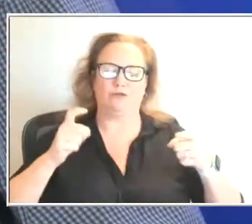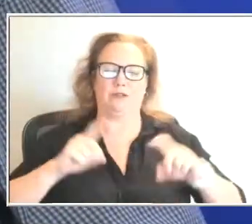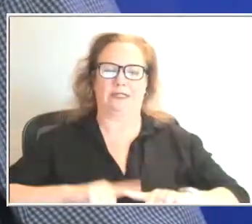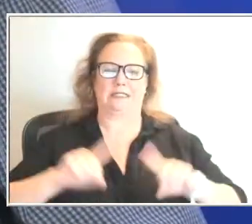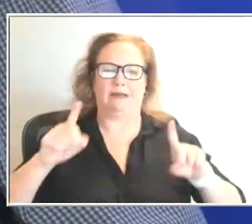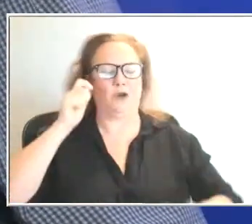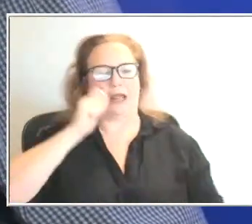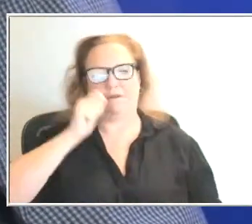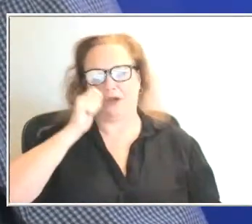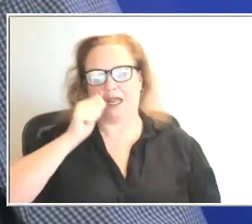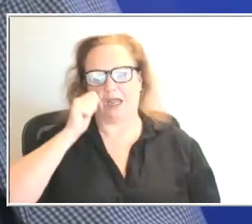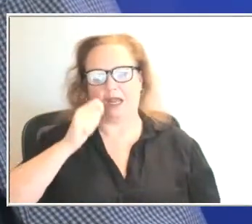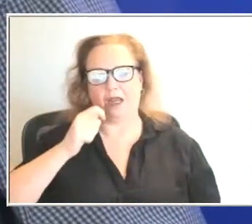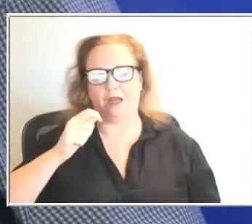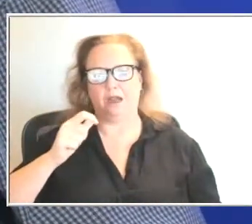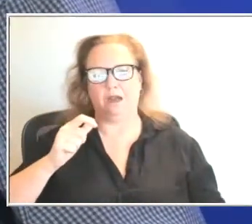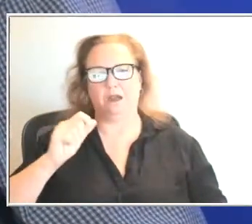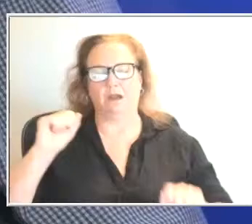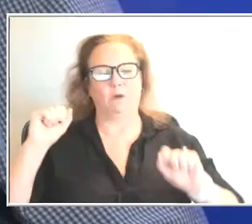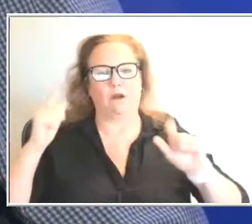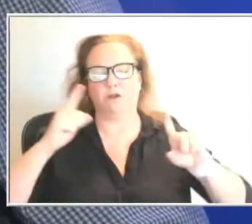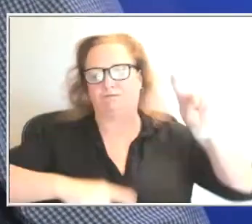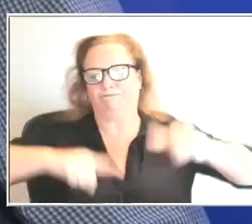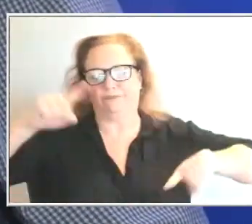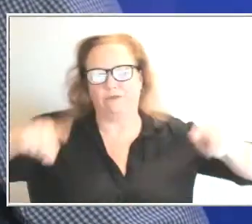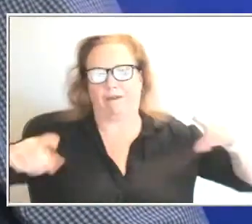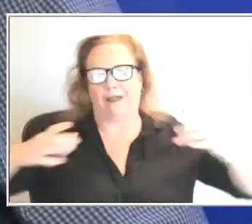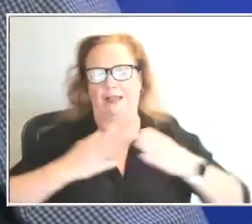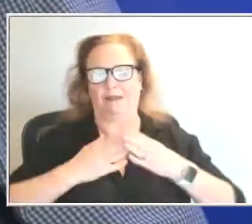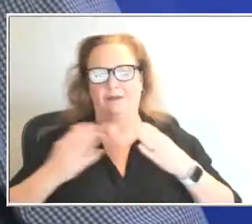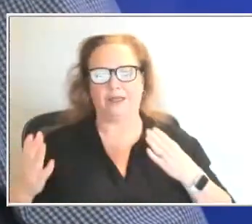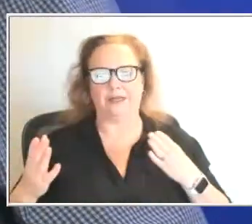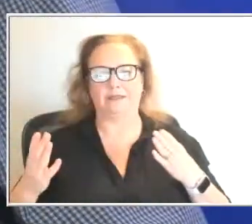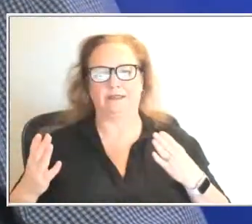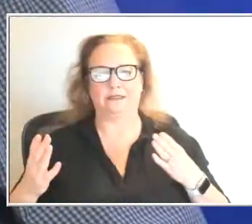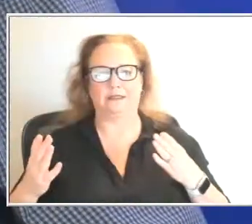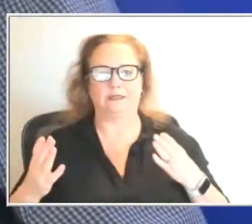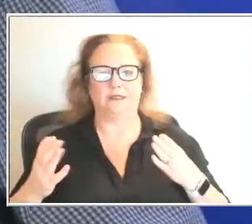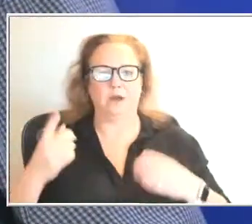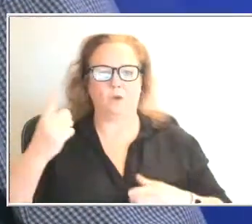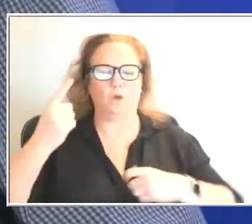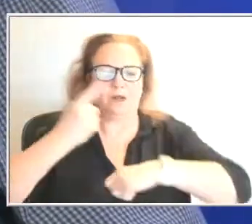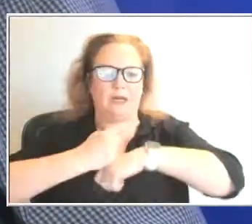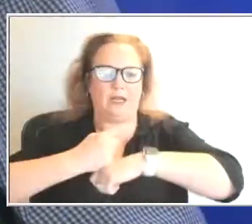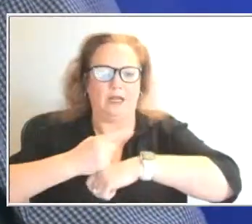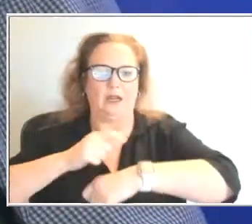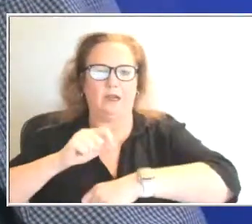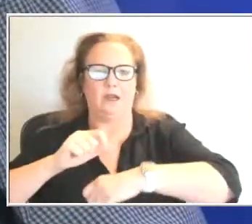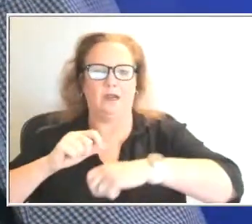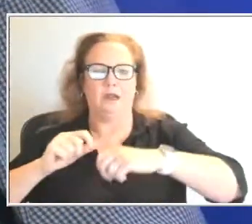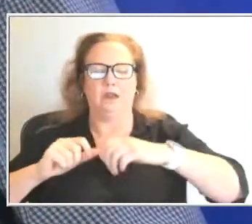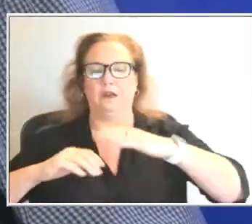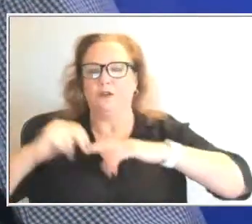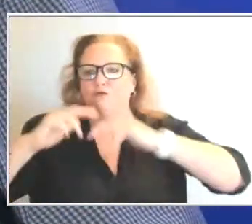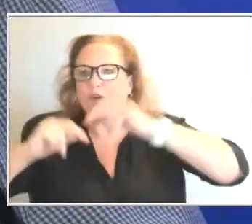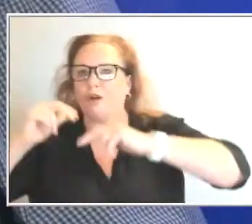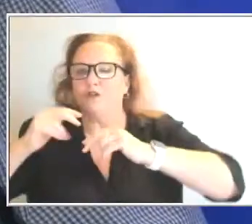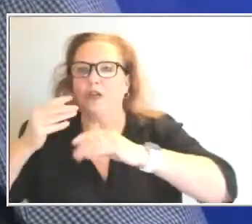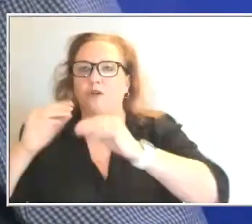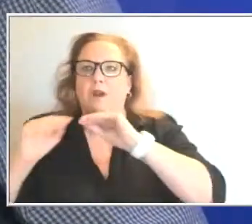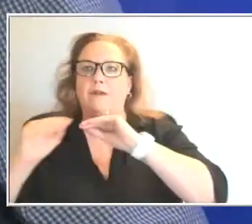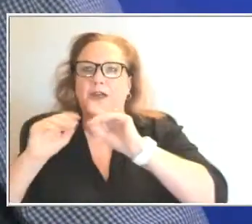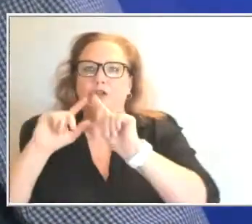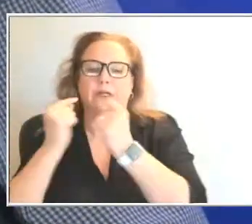day. So we do all sorts of things. You know, one day we could be working with our construction and renovation teams to make sure